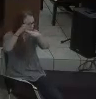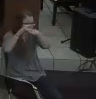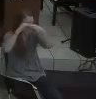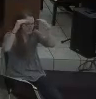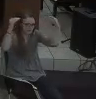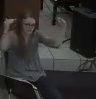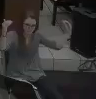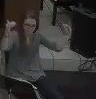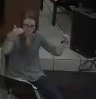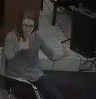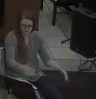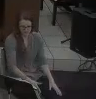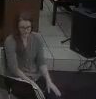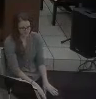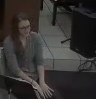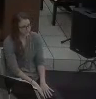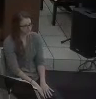heaven